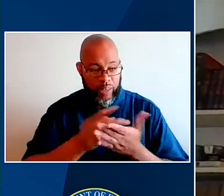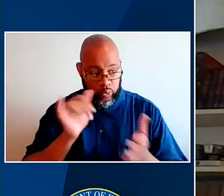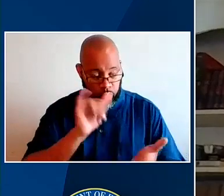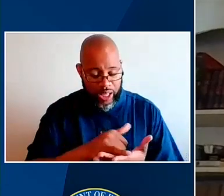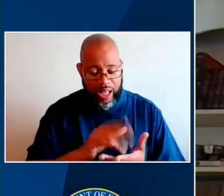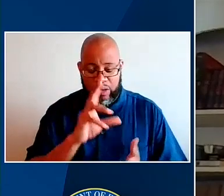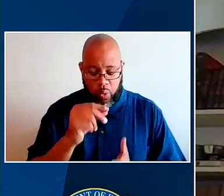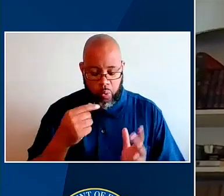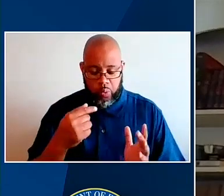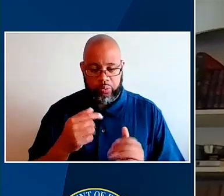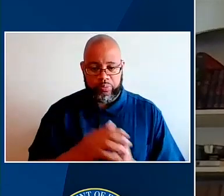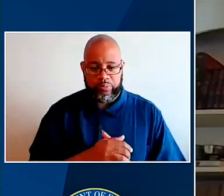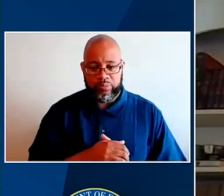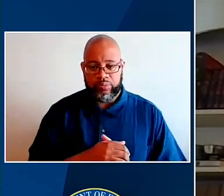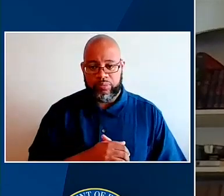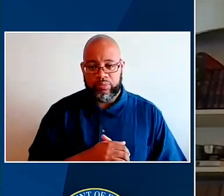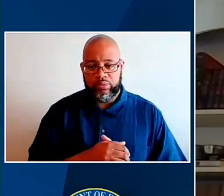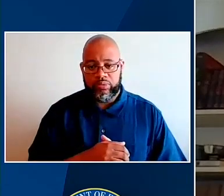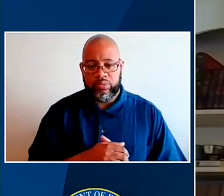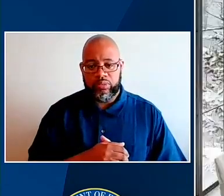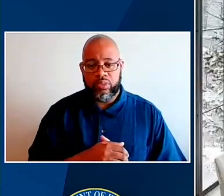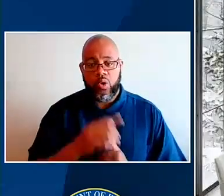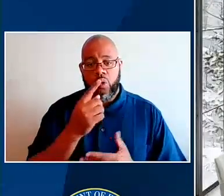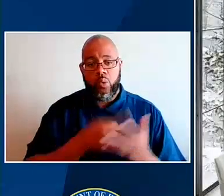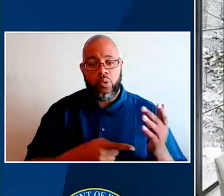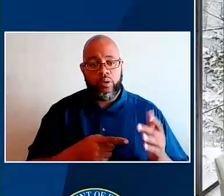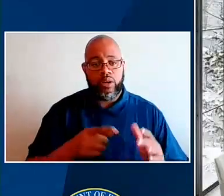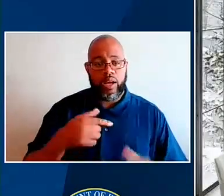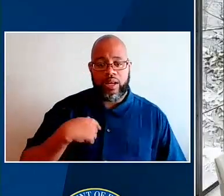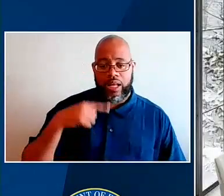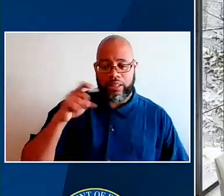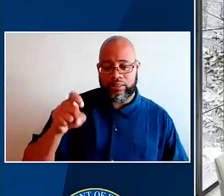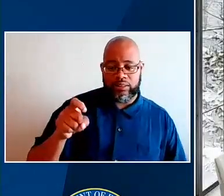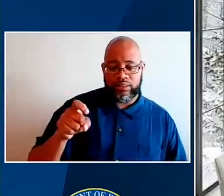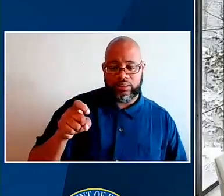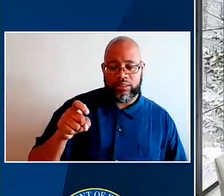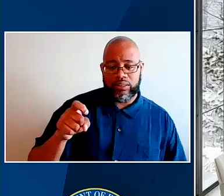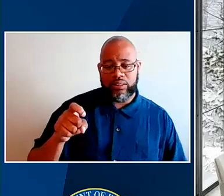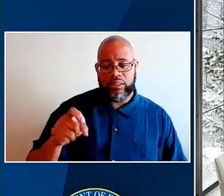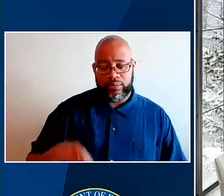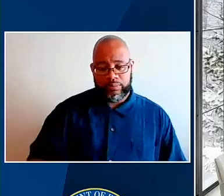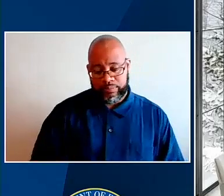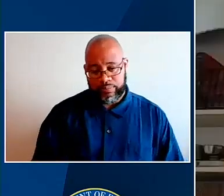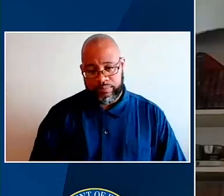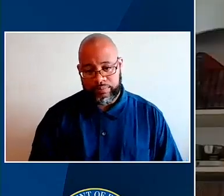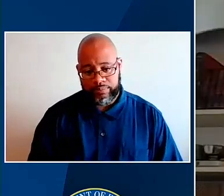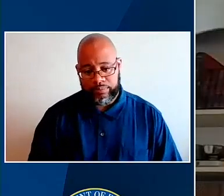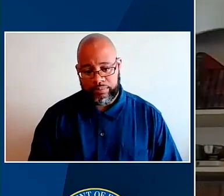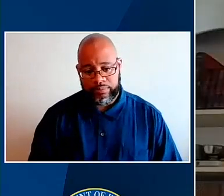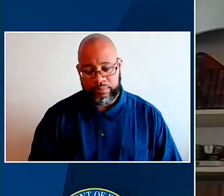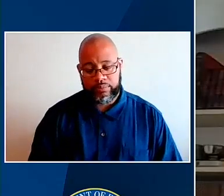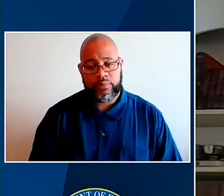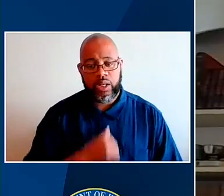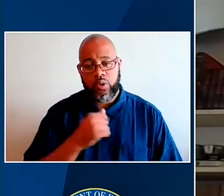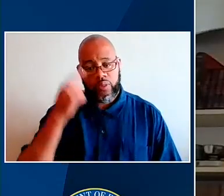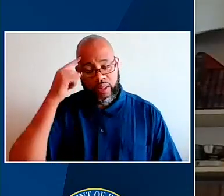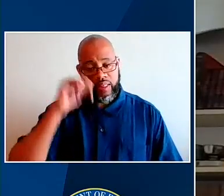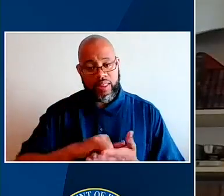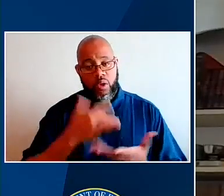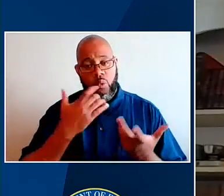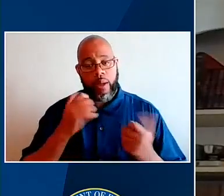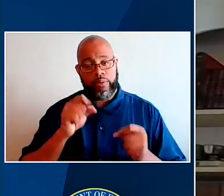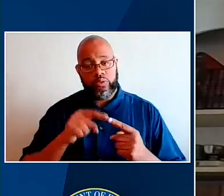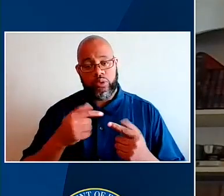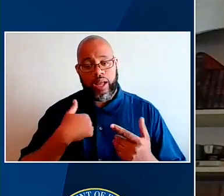No. As far as what, that's not what I was we describe, what we describe is clear. You know, I don't think we're going to be able to have